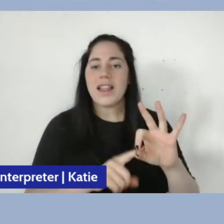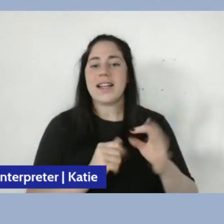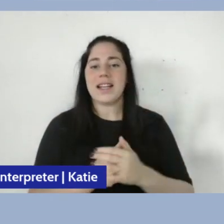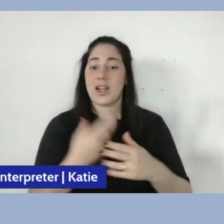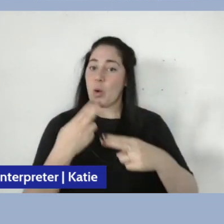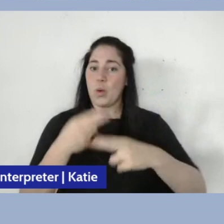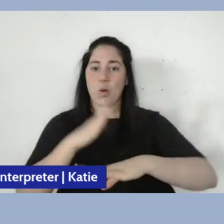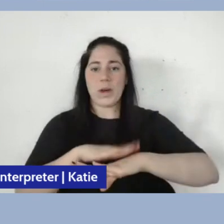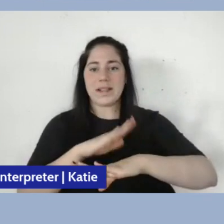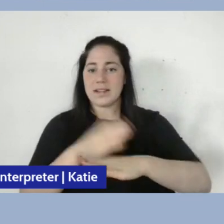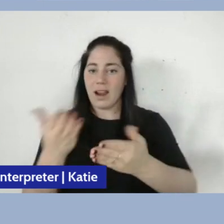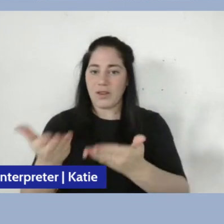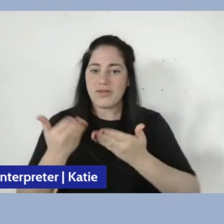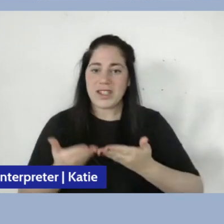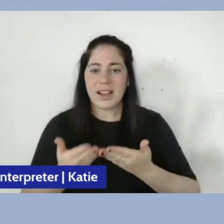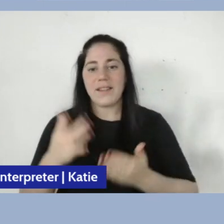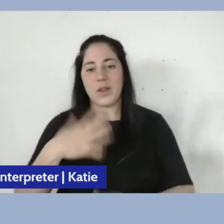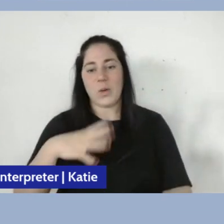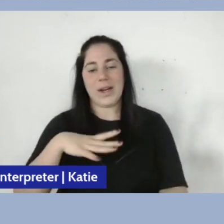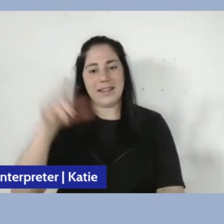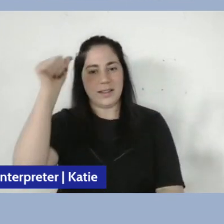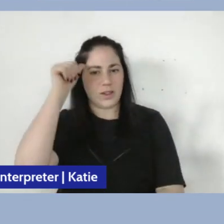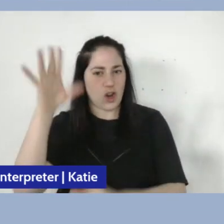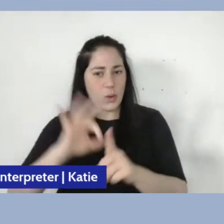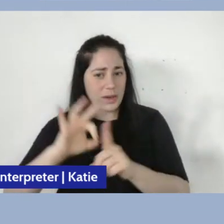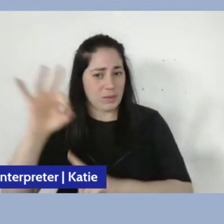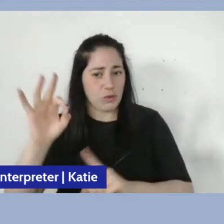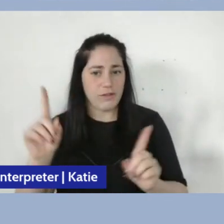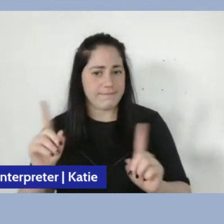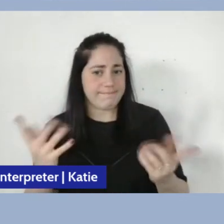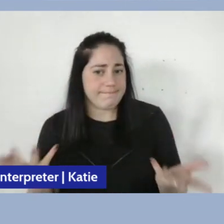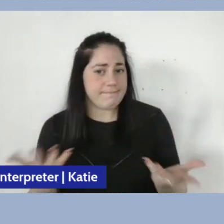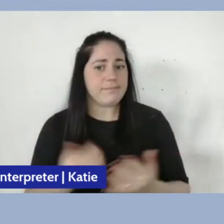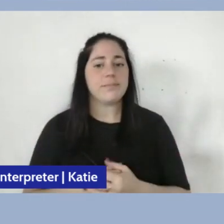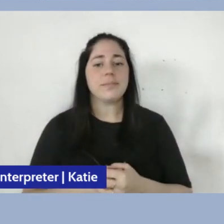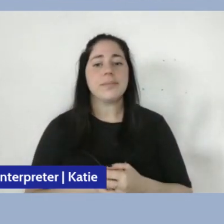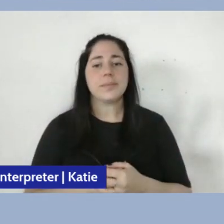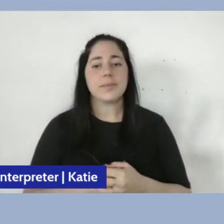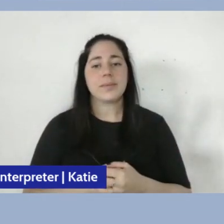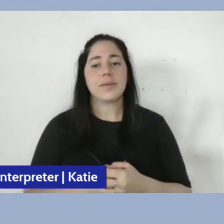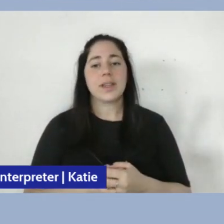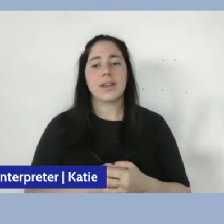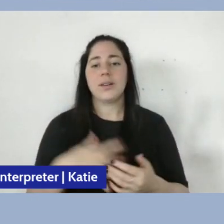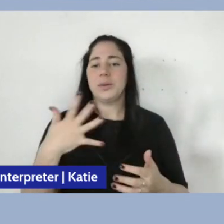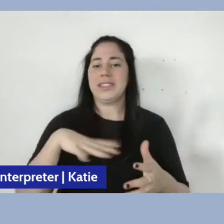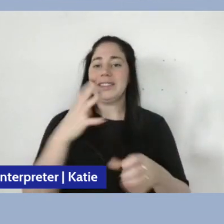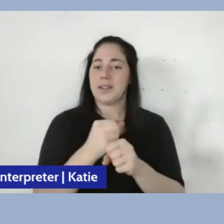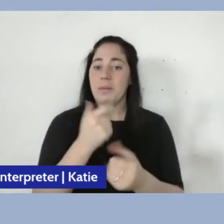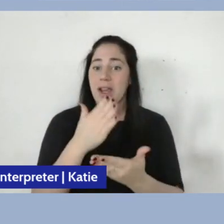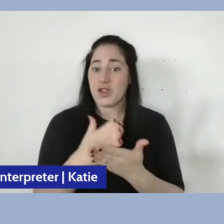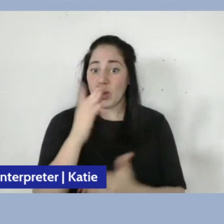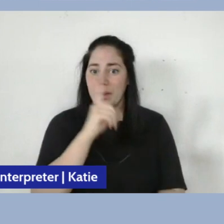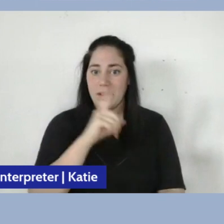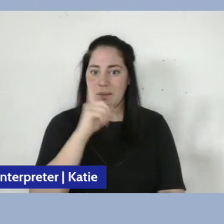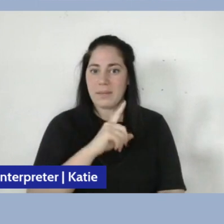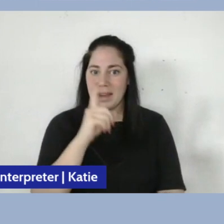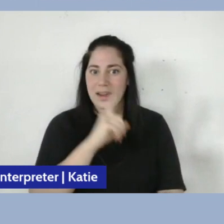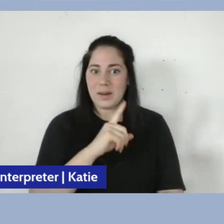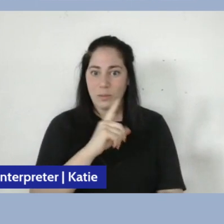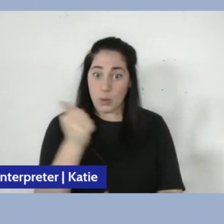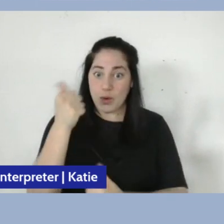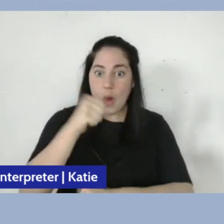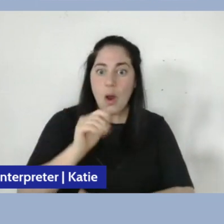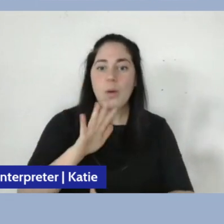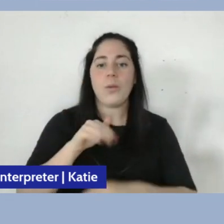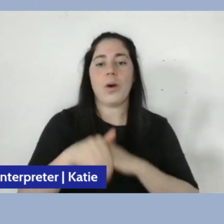we need to know about and continue to work on? So it's about making sure that people know about these services, they know how to